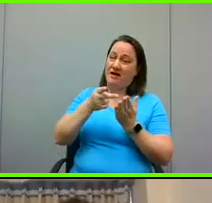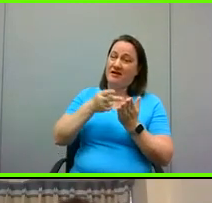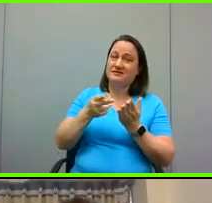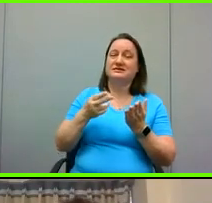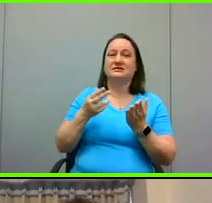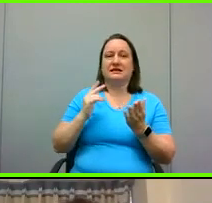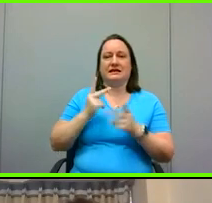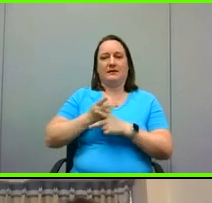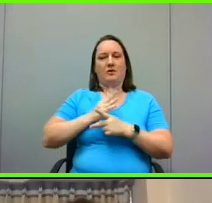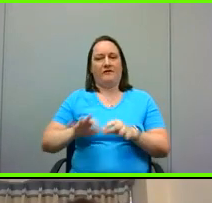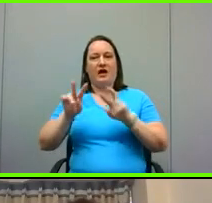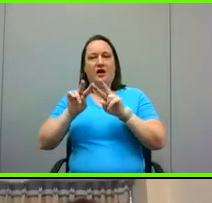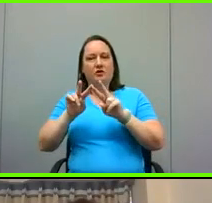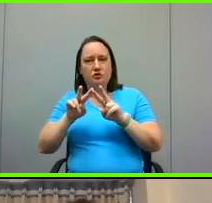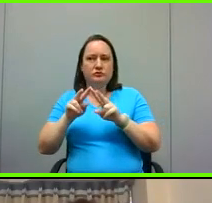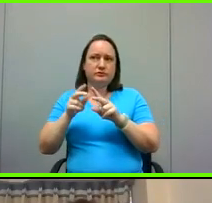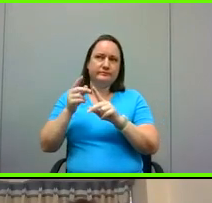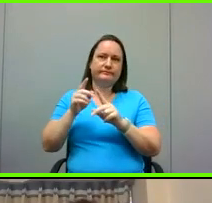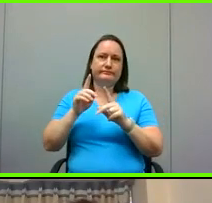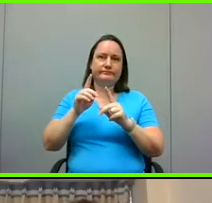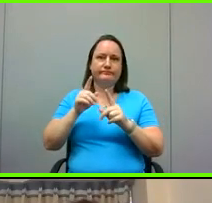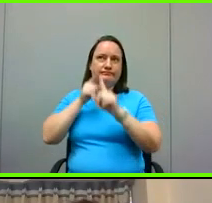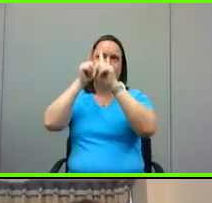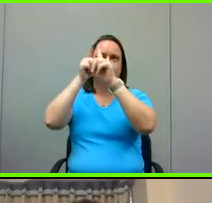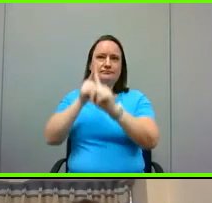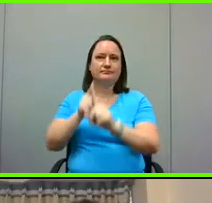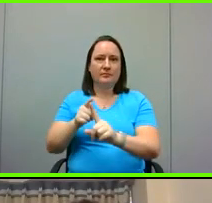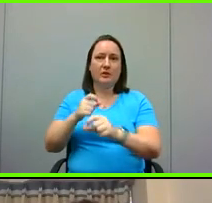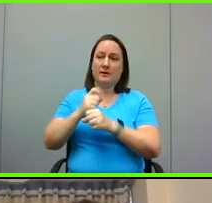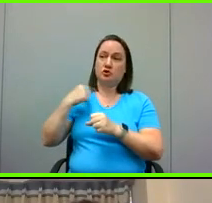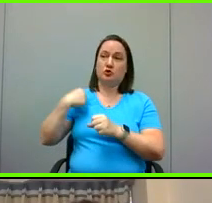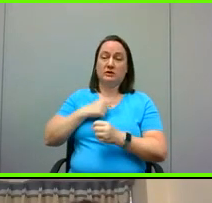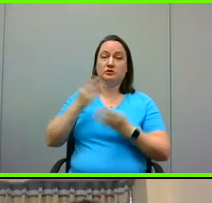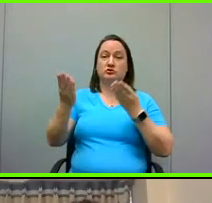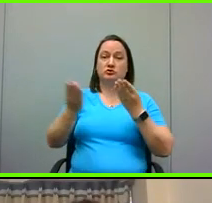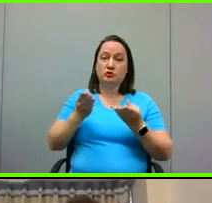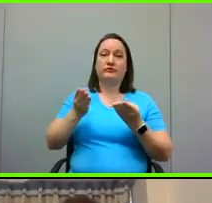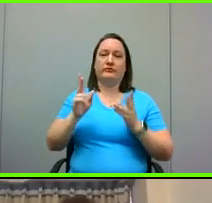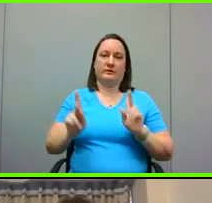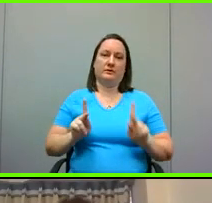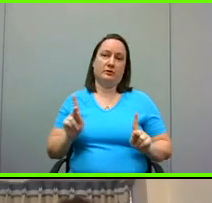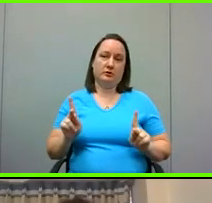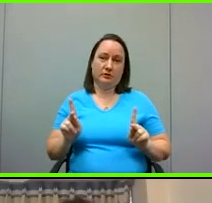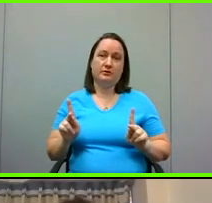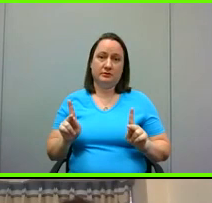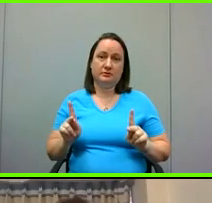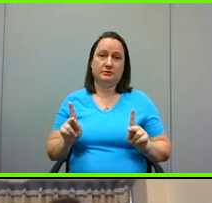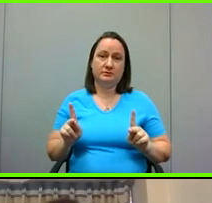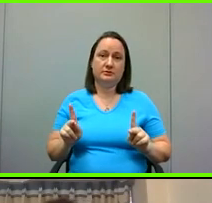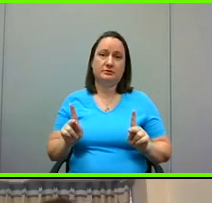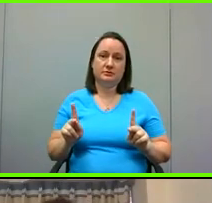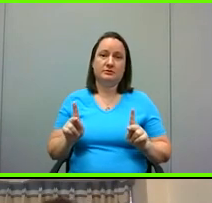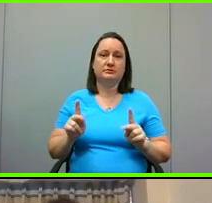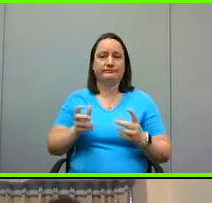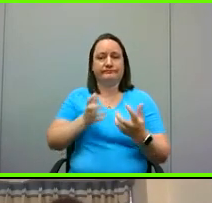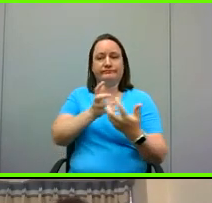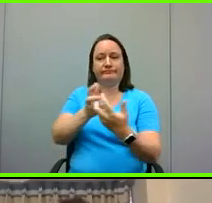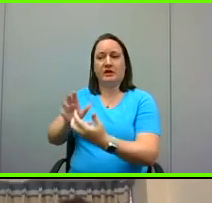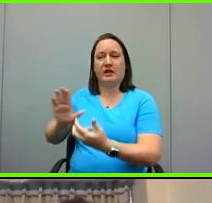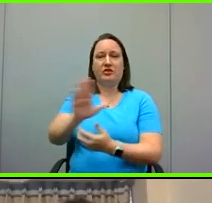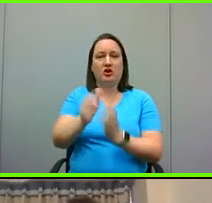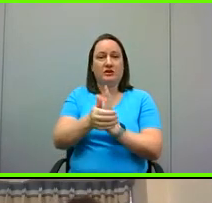be to assure that we truly do serve people where their skills are and